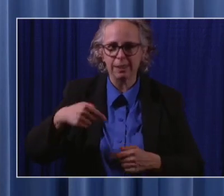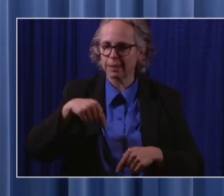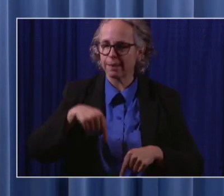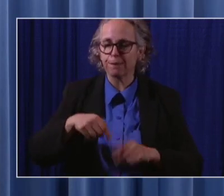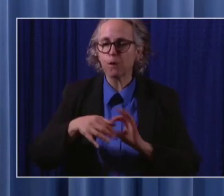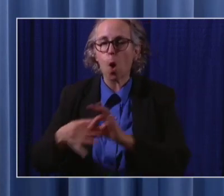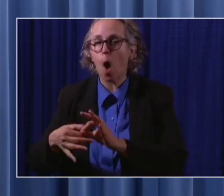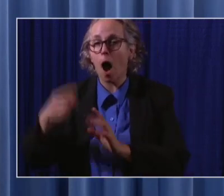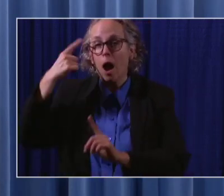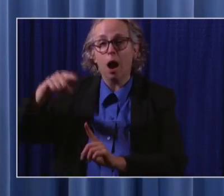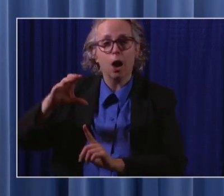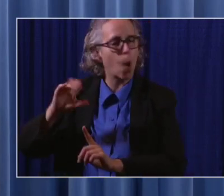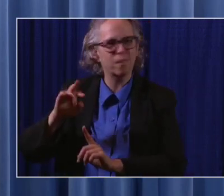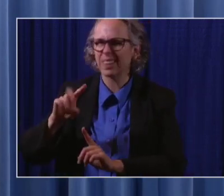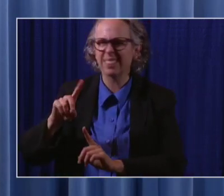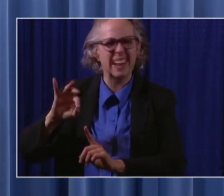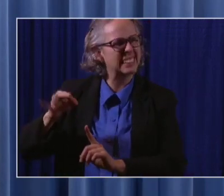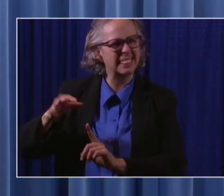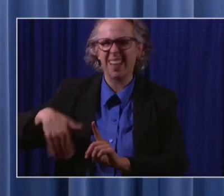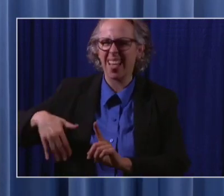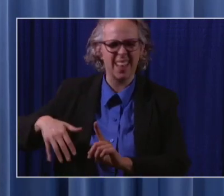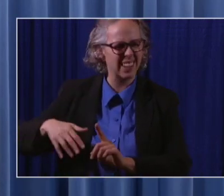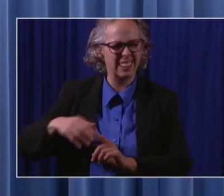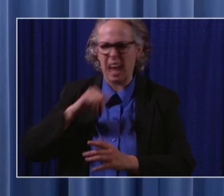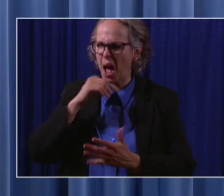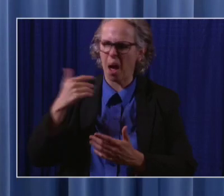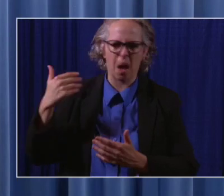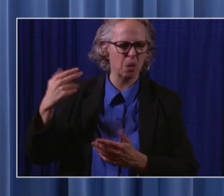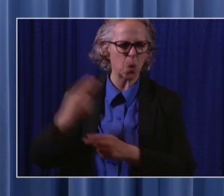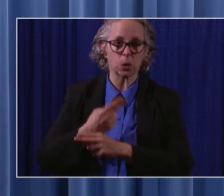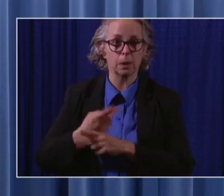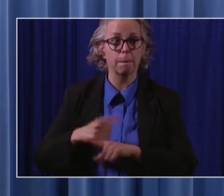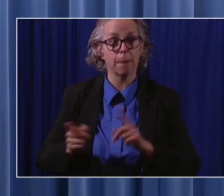be, it is being used.